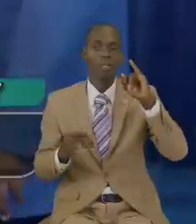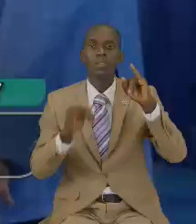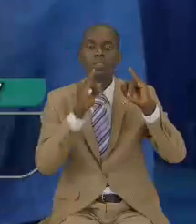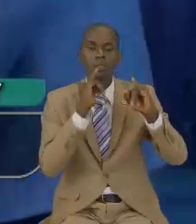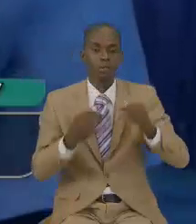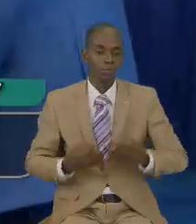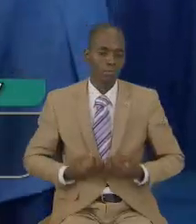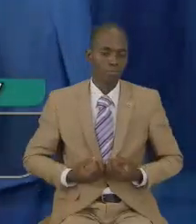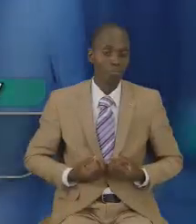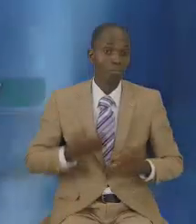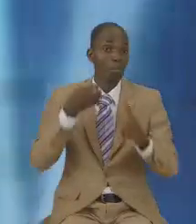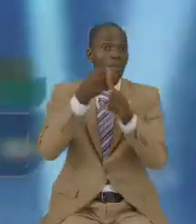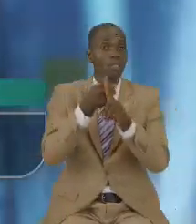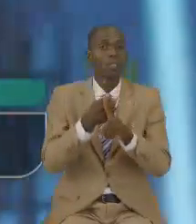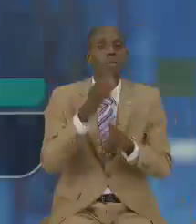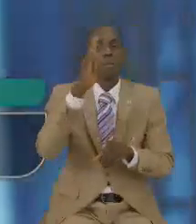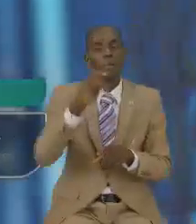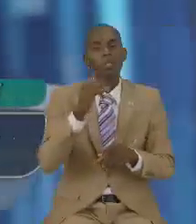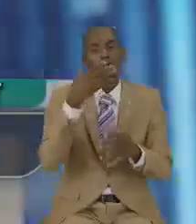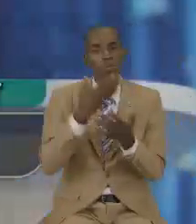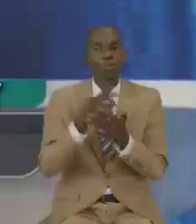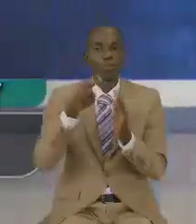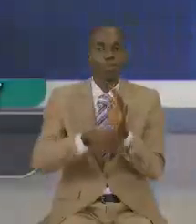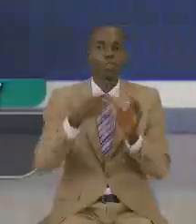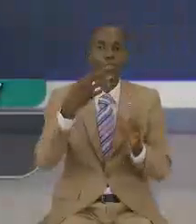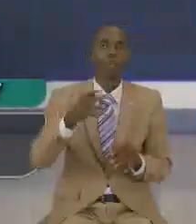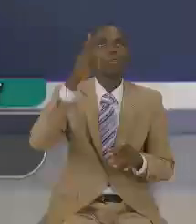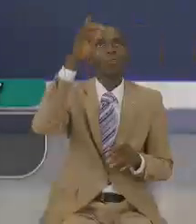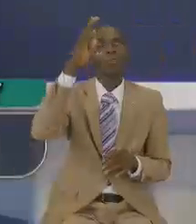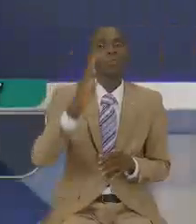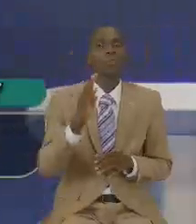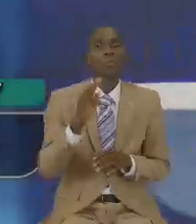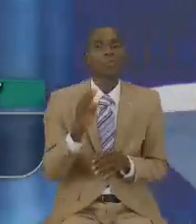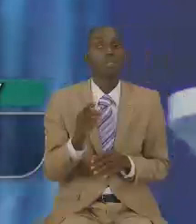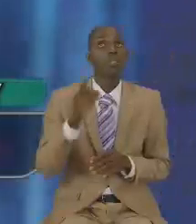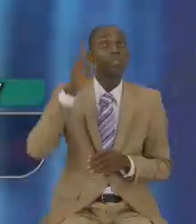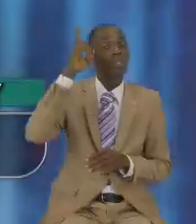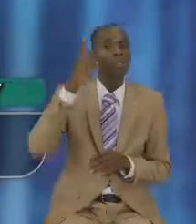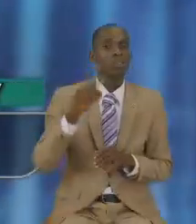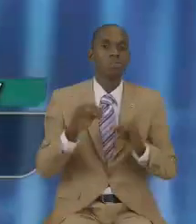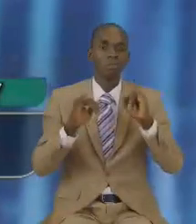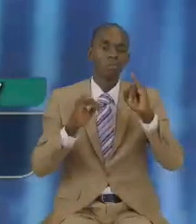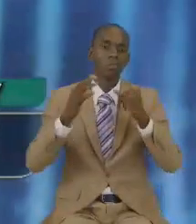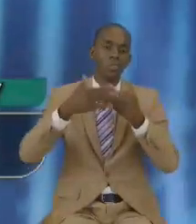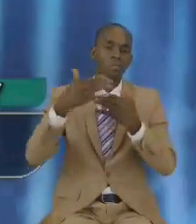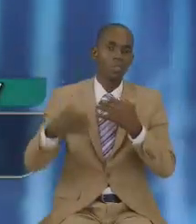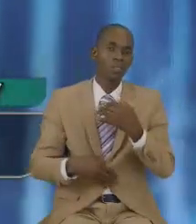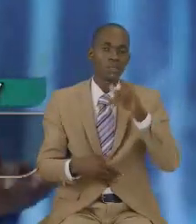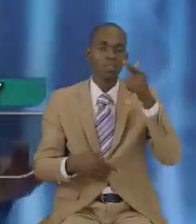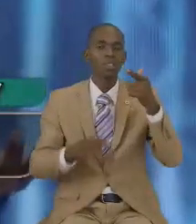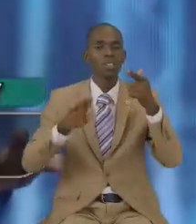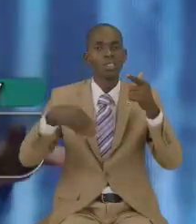God. Impacted by the goodness of God. He invites, he gives,